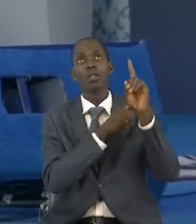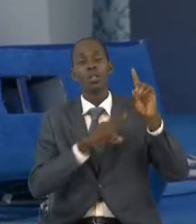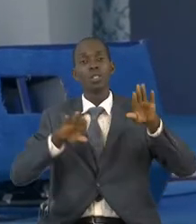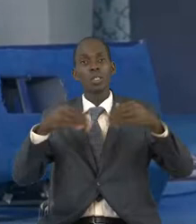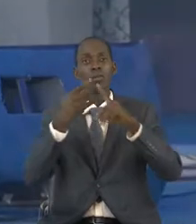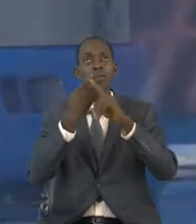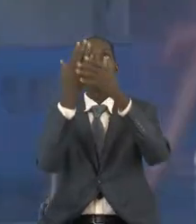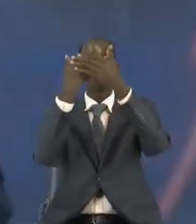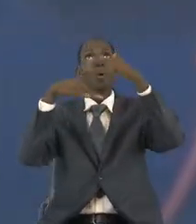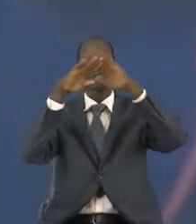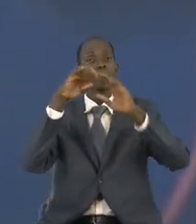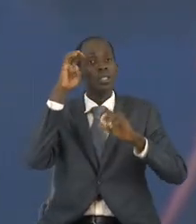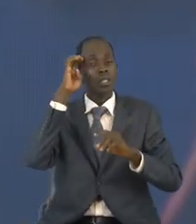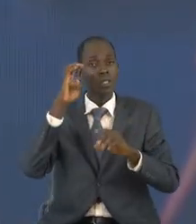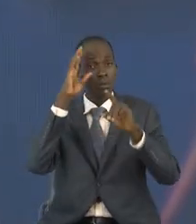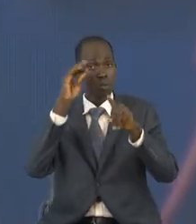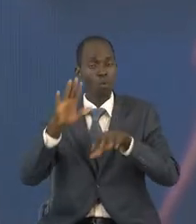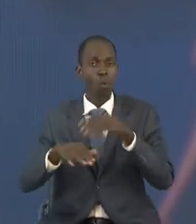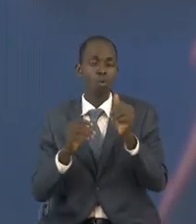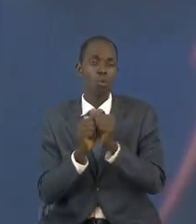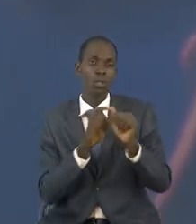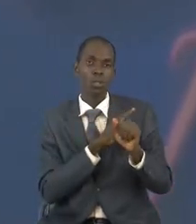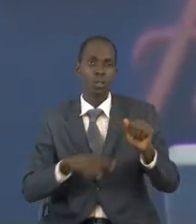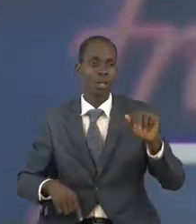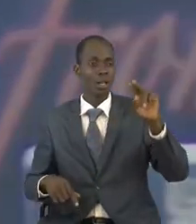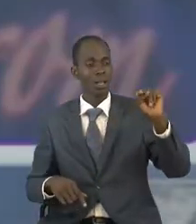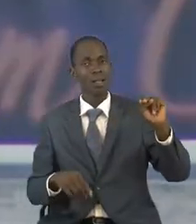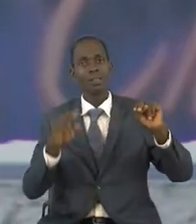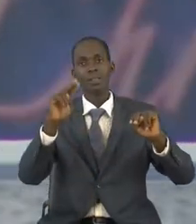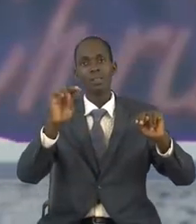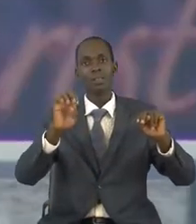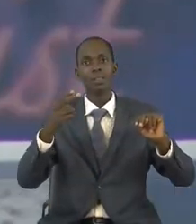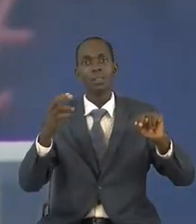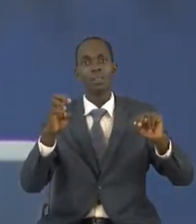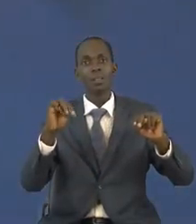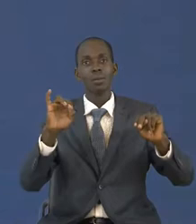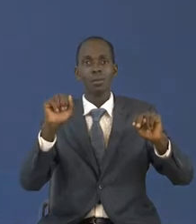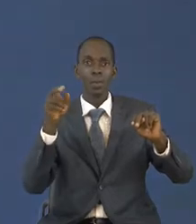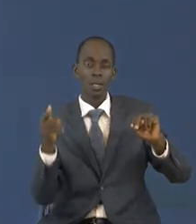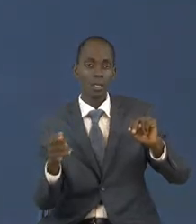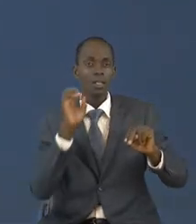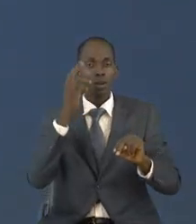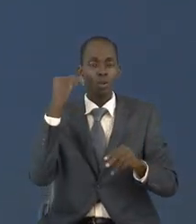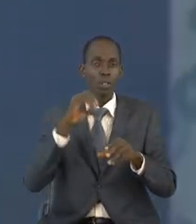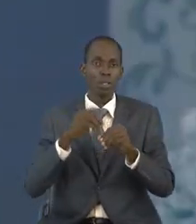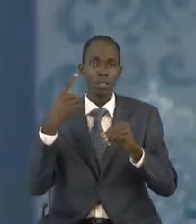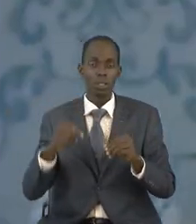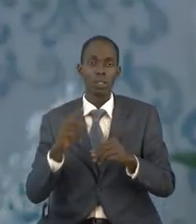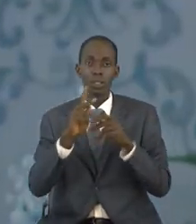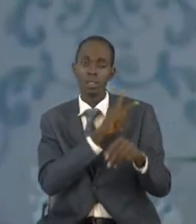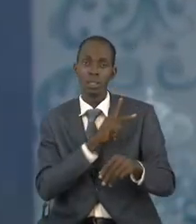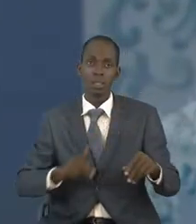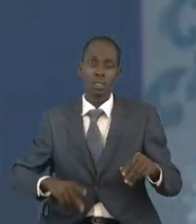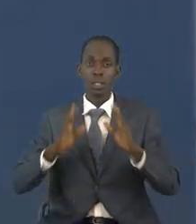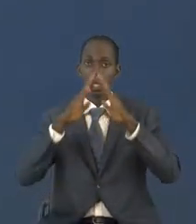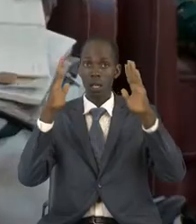the Lord. Nehemiah walked with the Lord. He was in the palace, but eventually he heard a work